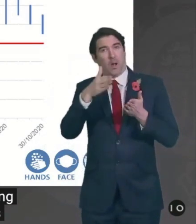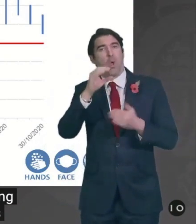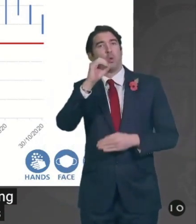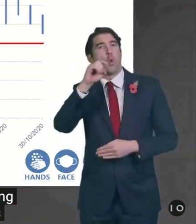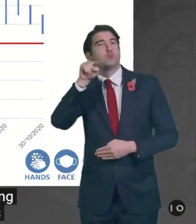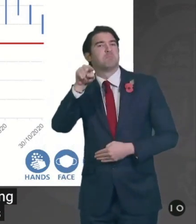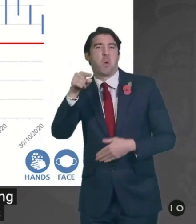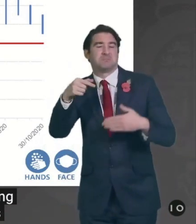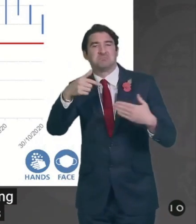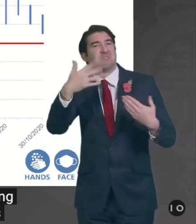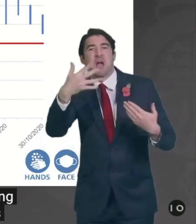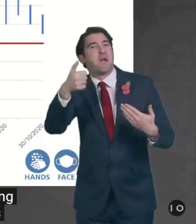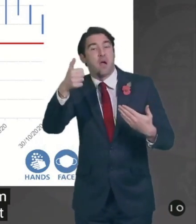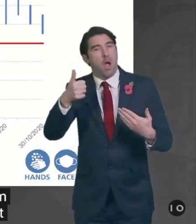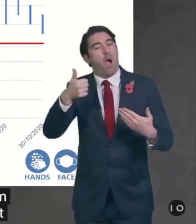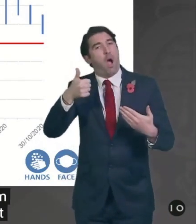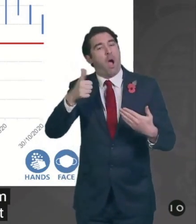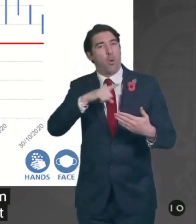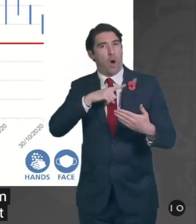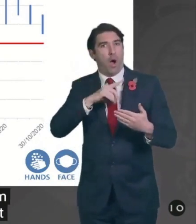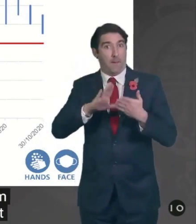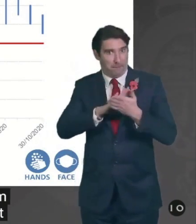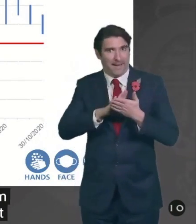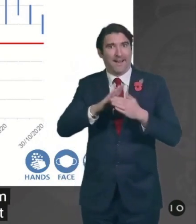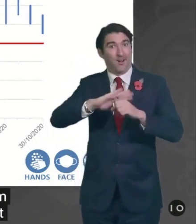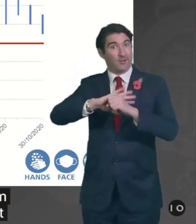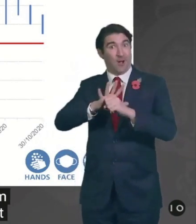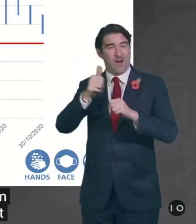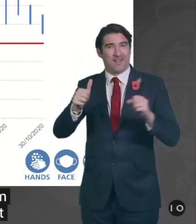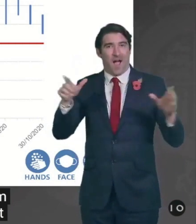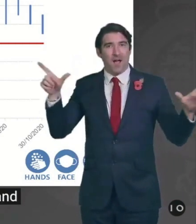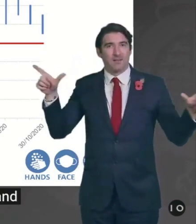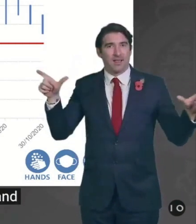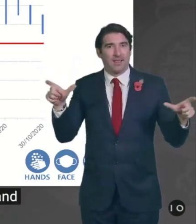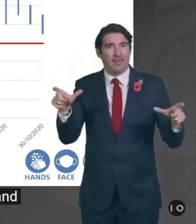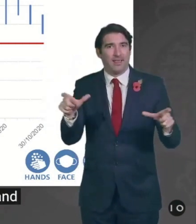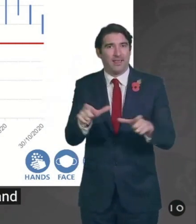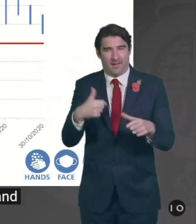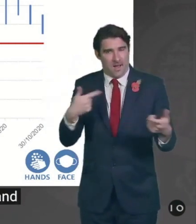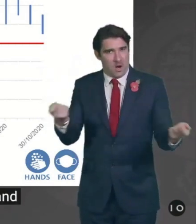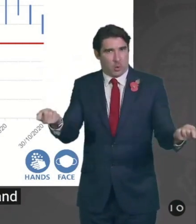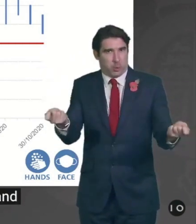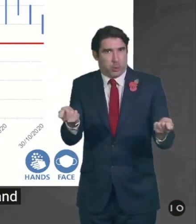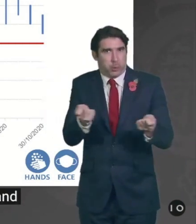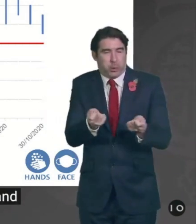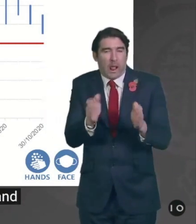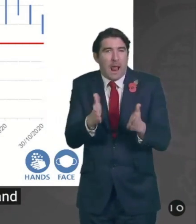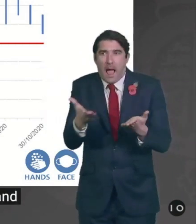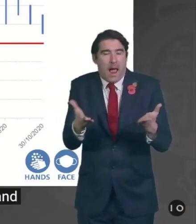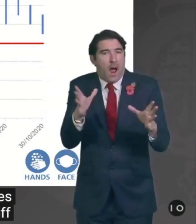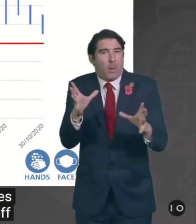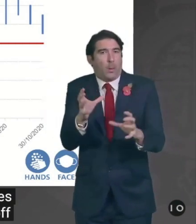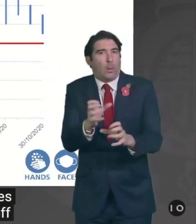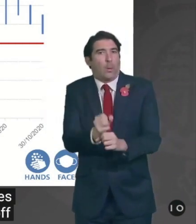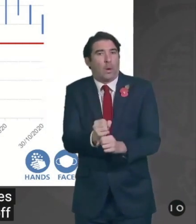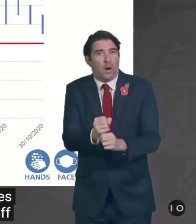onwards, the R went above 1, the epidemic grew and continues to grow. So although some of the measures that are in place